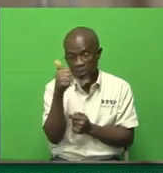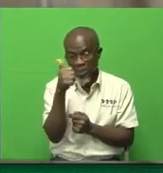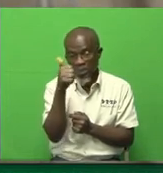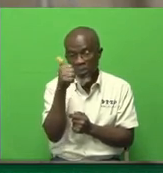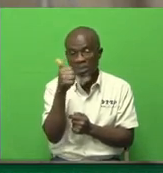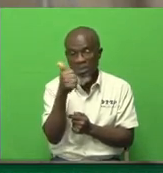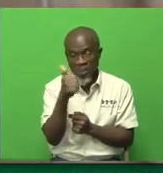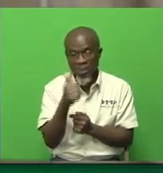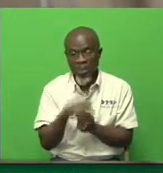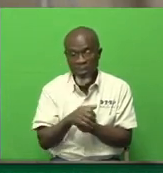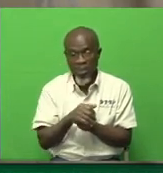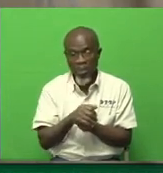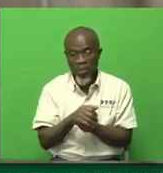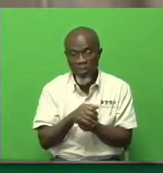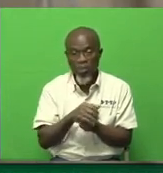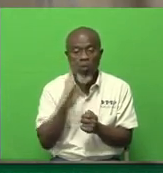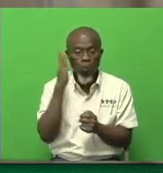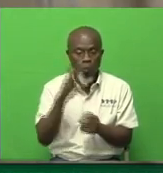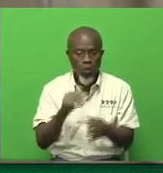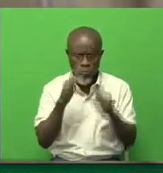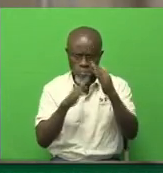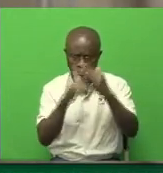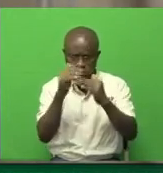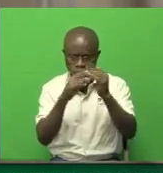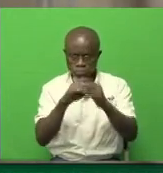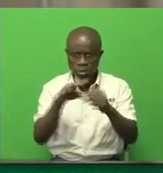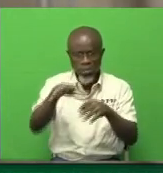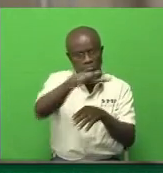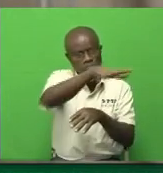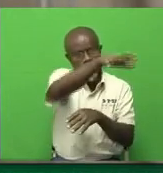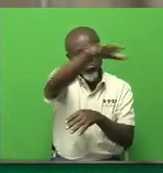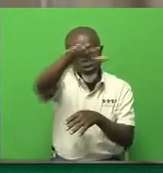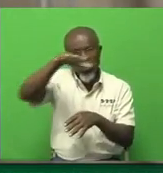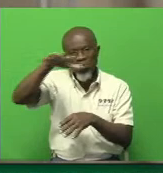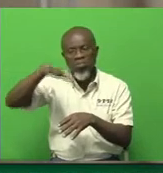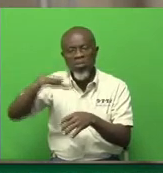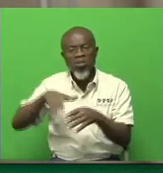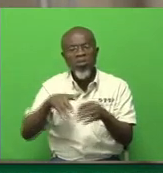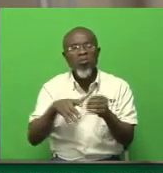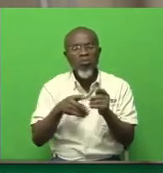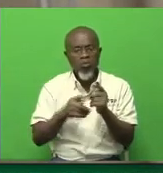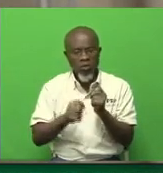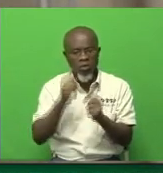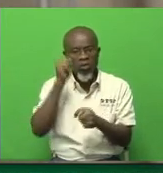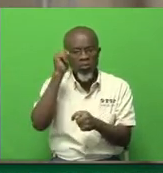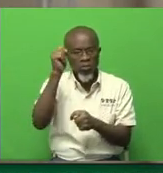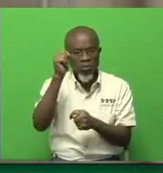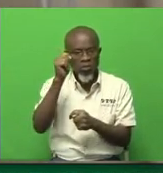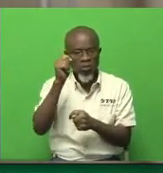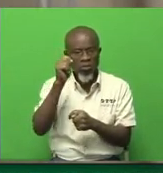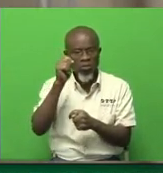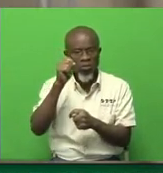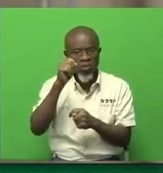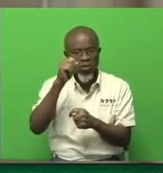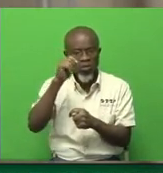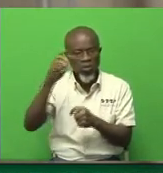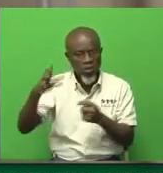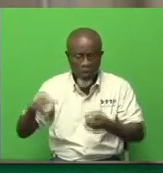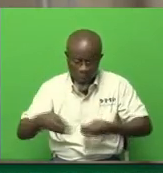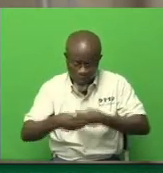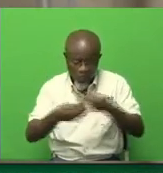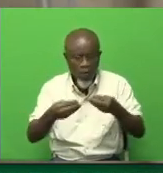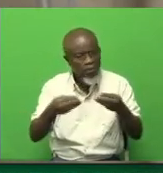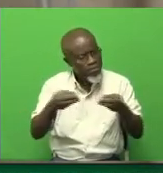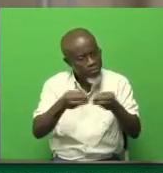water modulated treatment plants will be built across the country to improve productivity and to improve the distribution of water